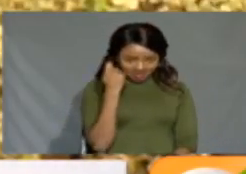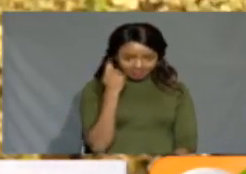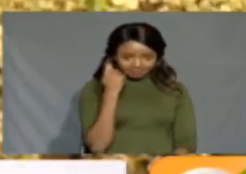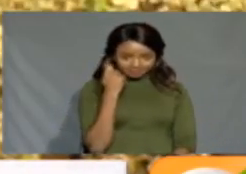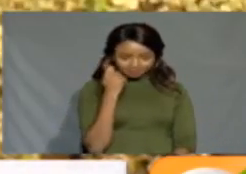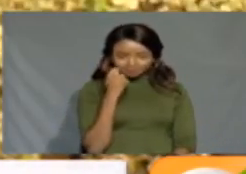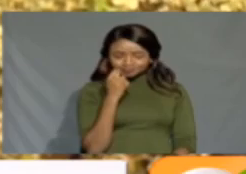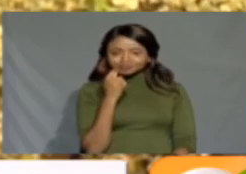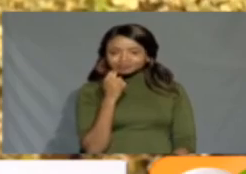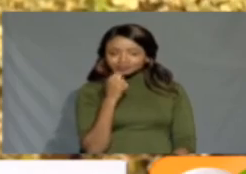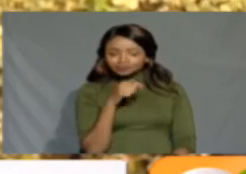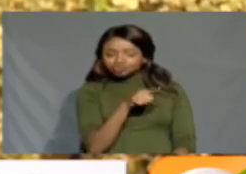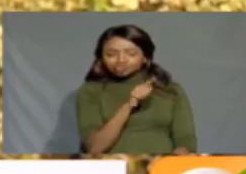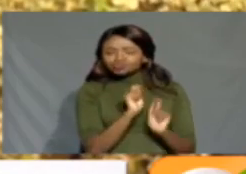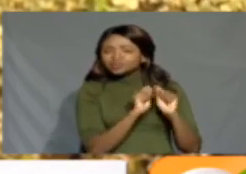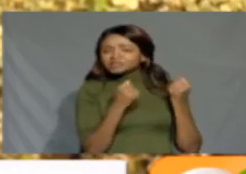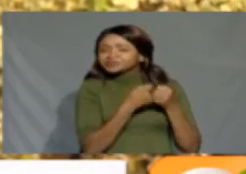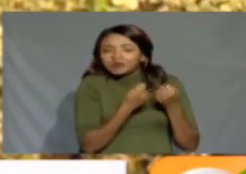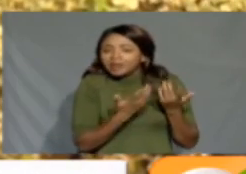to get